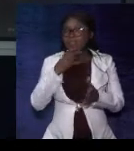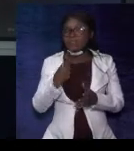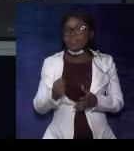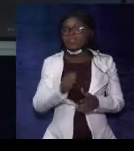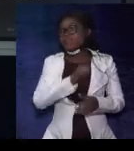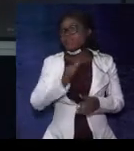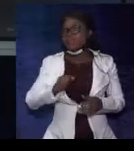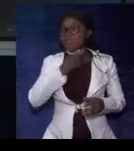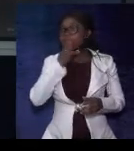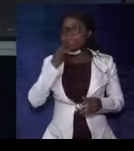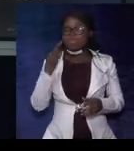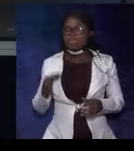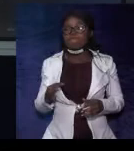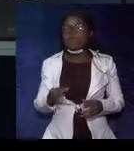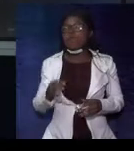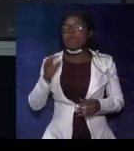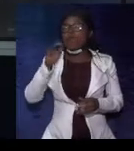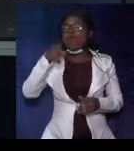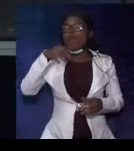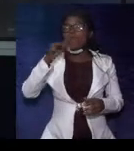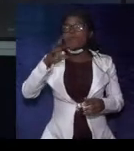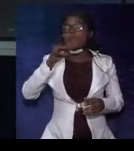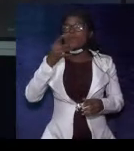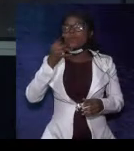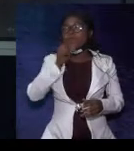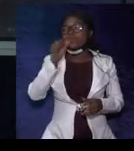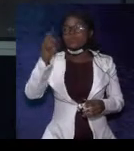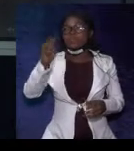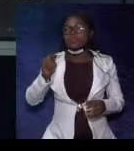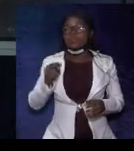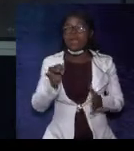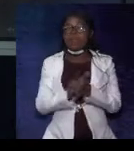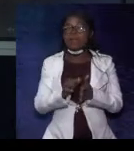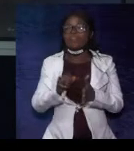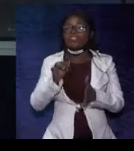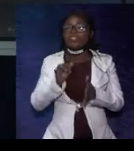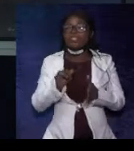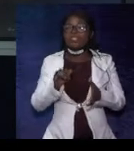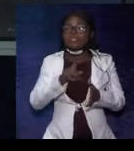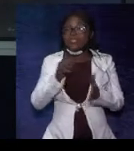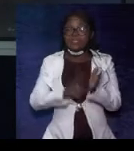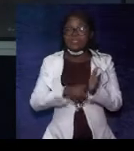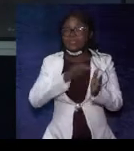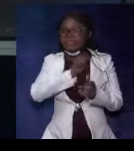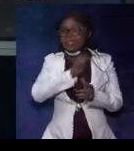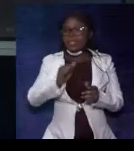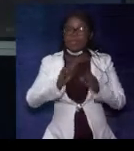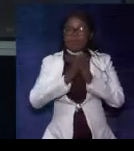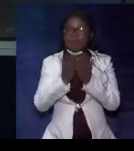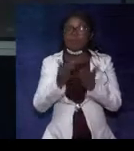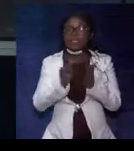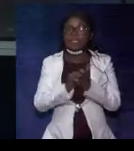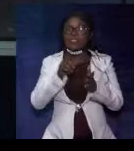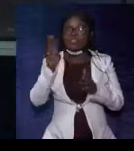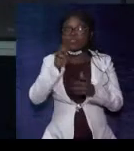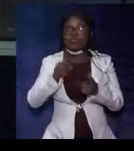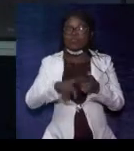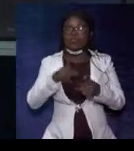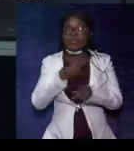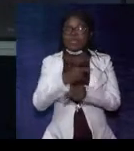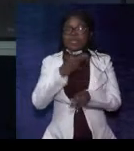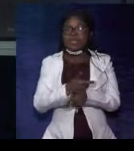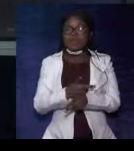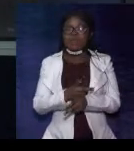record is a book that is used to keep account of different activities,